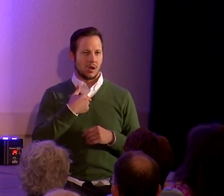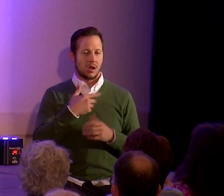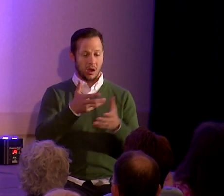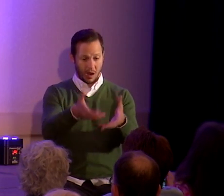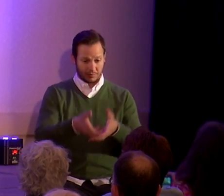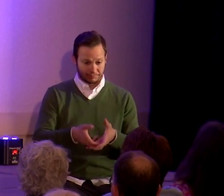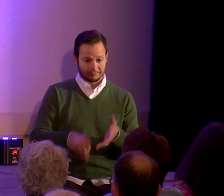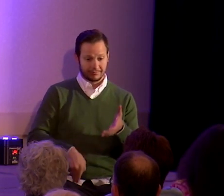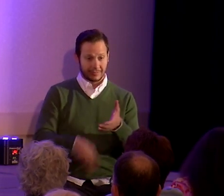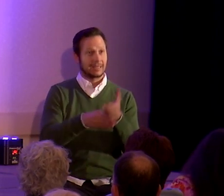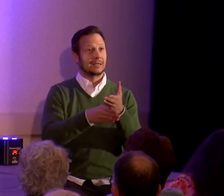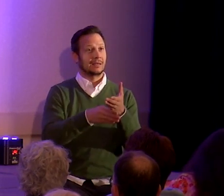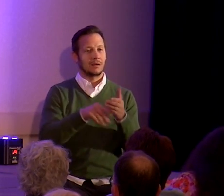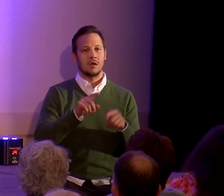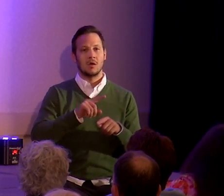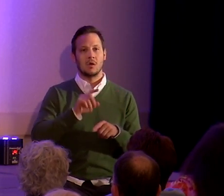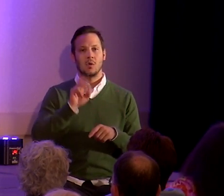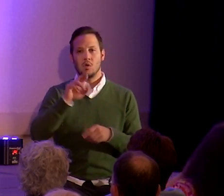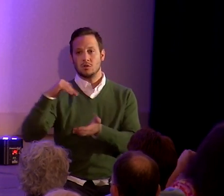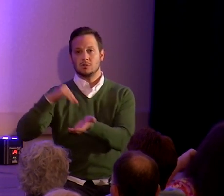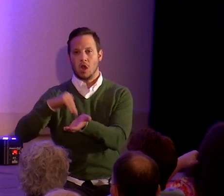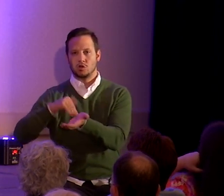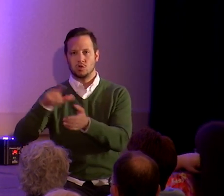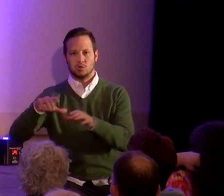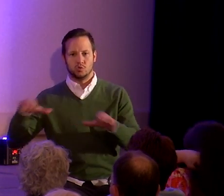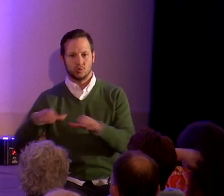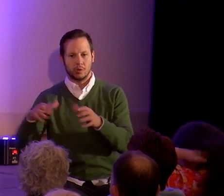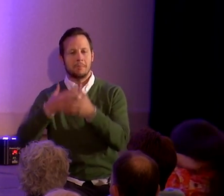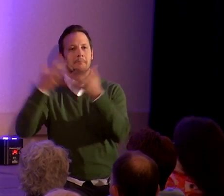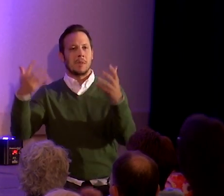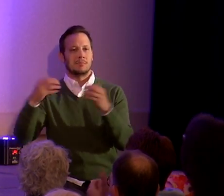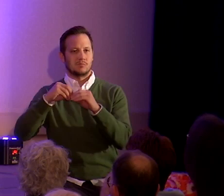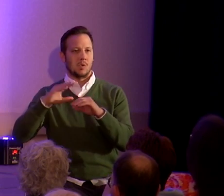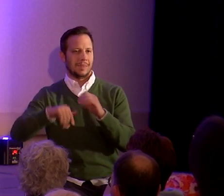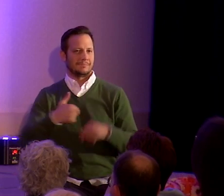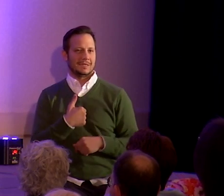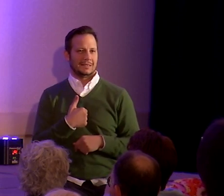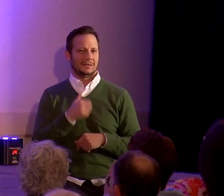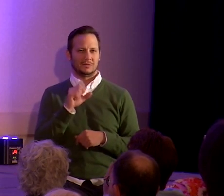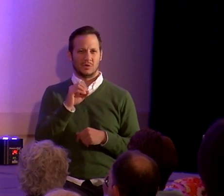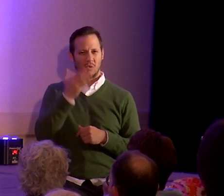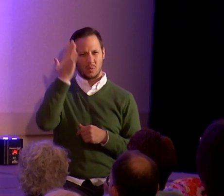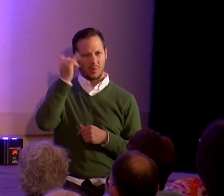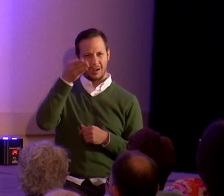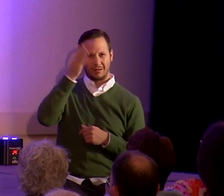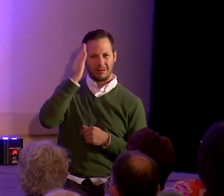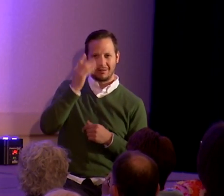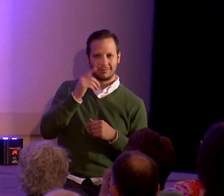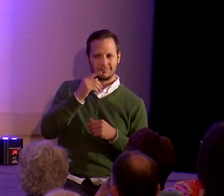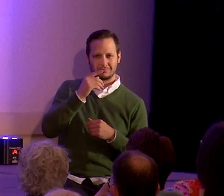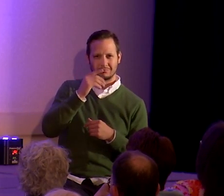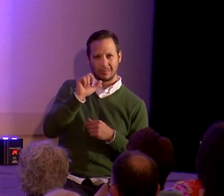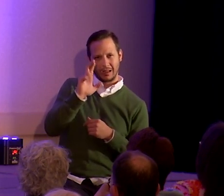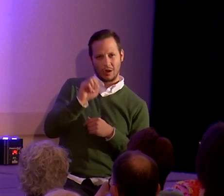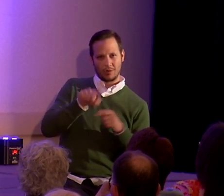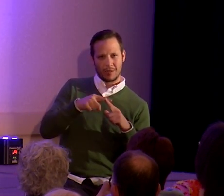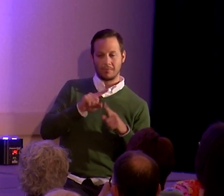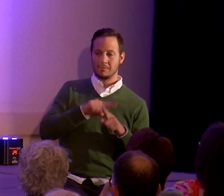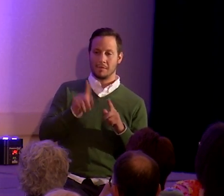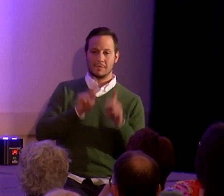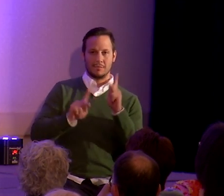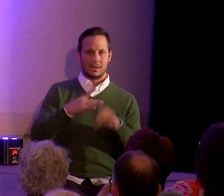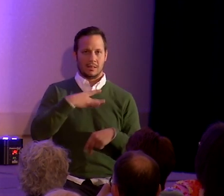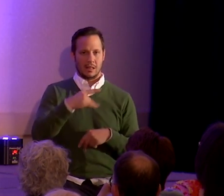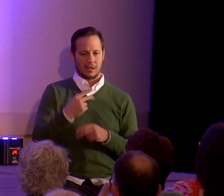that a doctor is probably contributing a lot more to society than I am. but again, people value those short-term